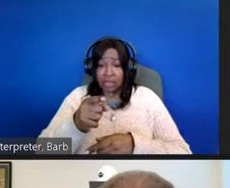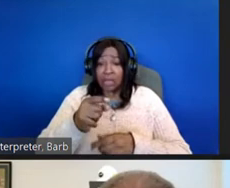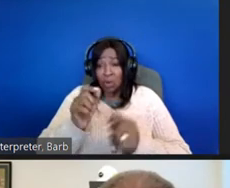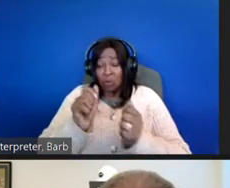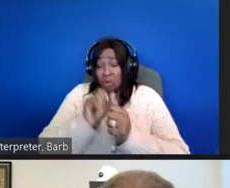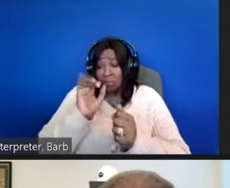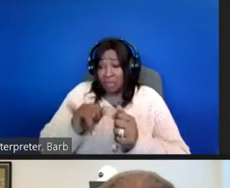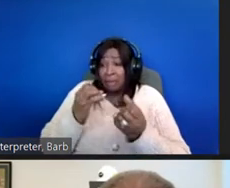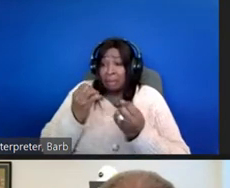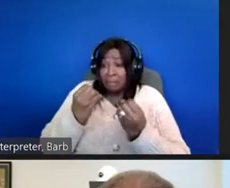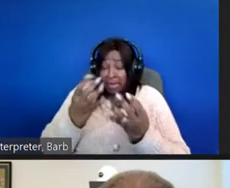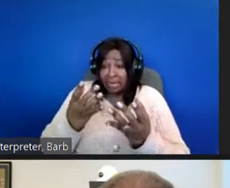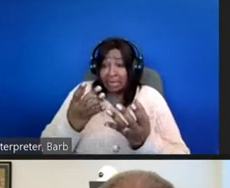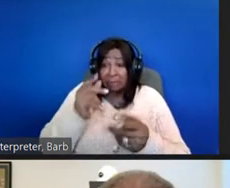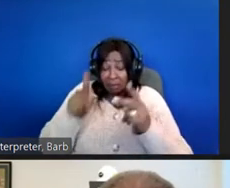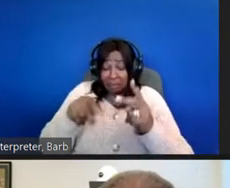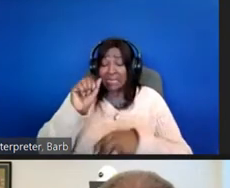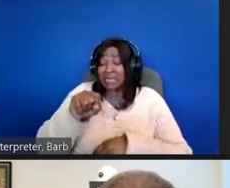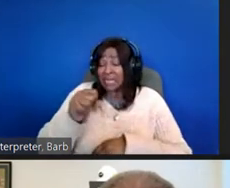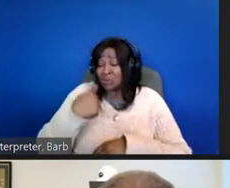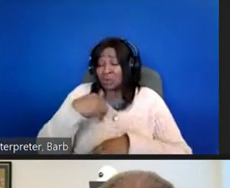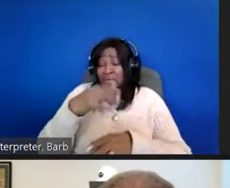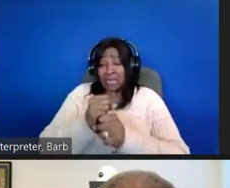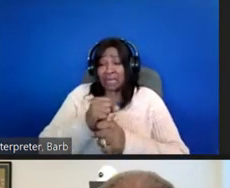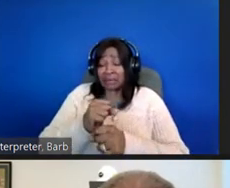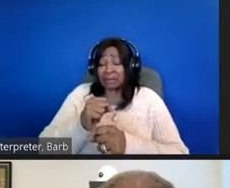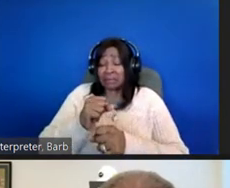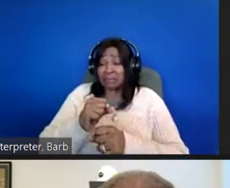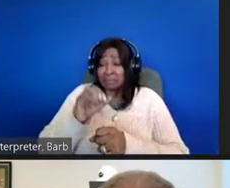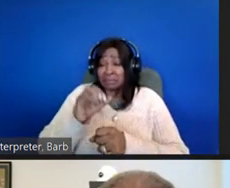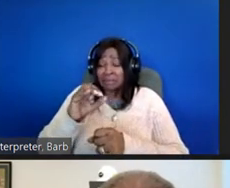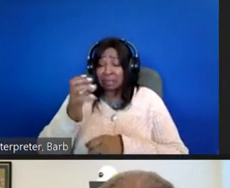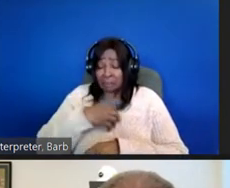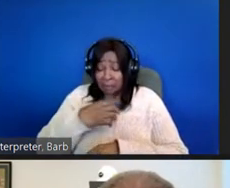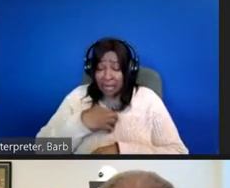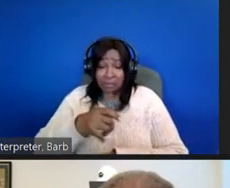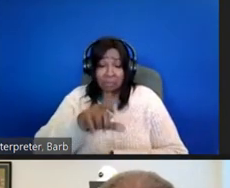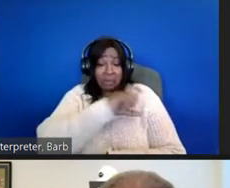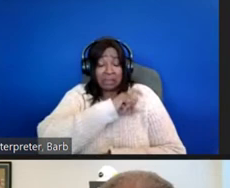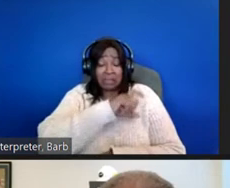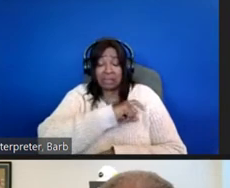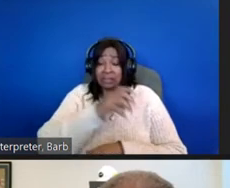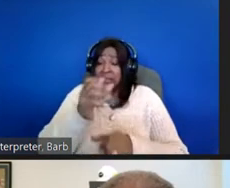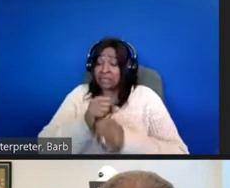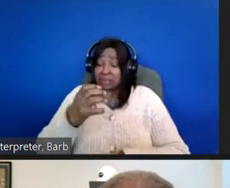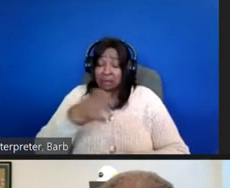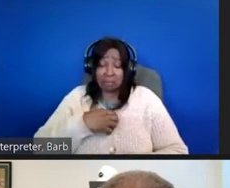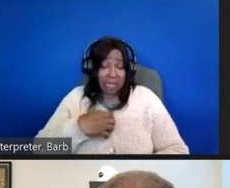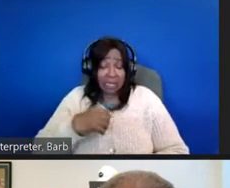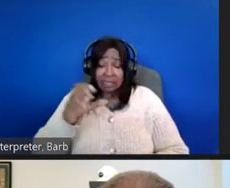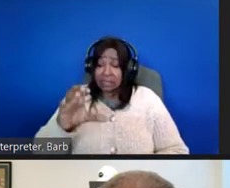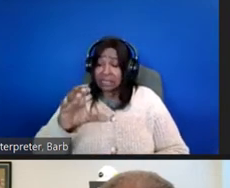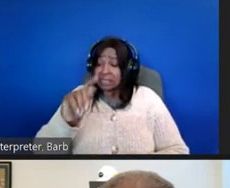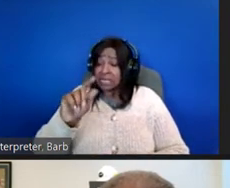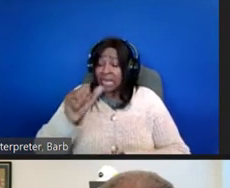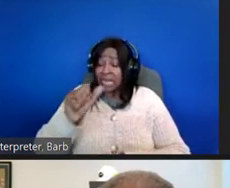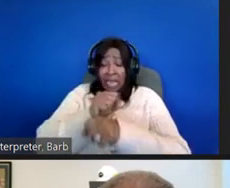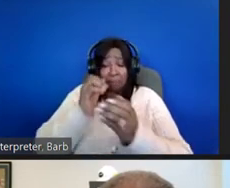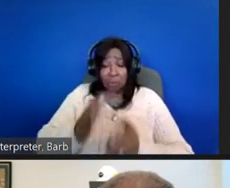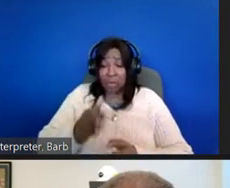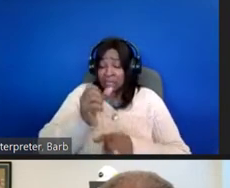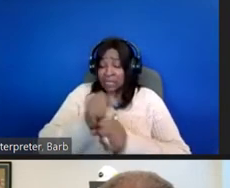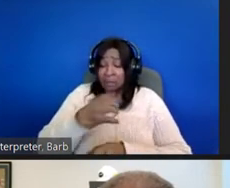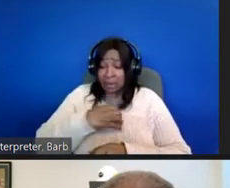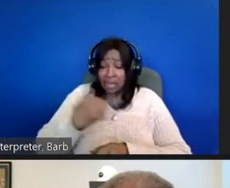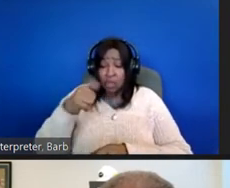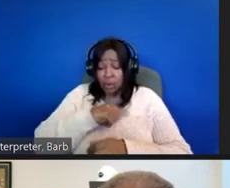we get complaints on them. We get, police officers get complaints. CTA employees get complaints. We investigate them